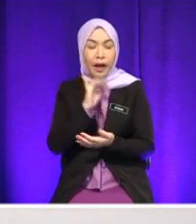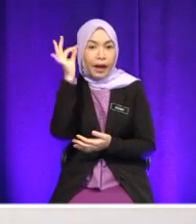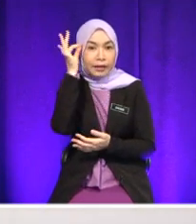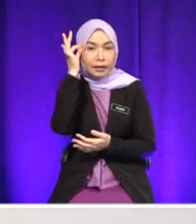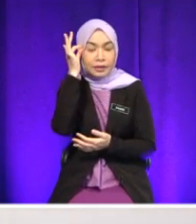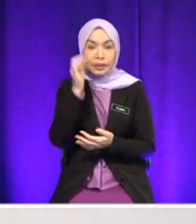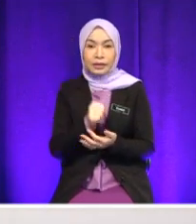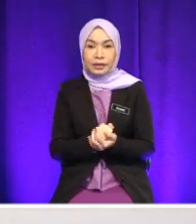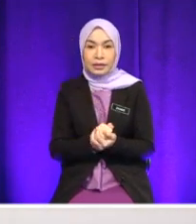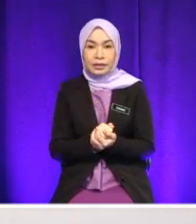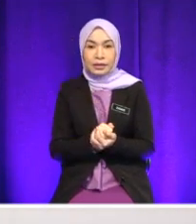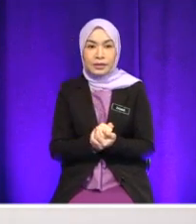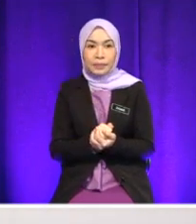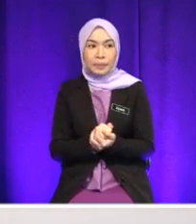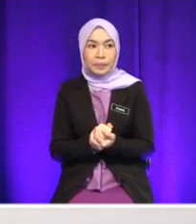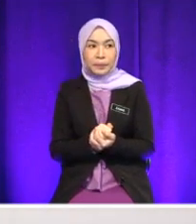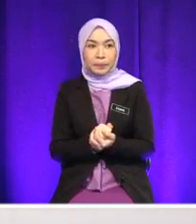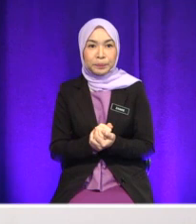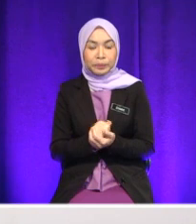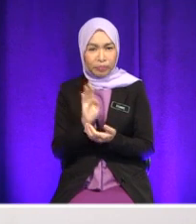part. Why? Why do you think so?